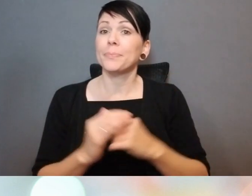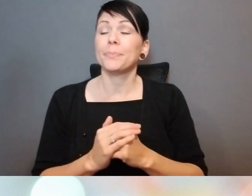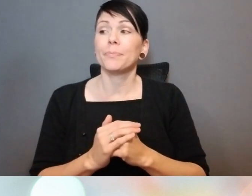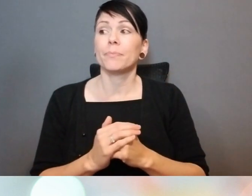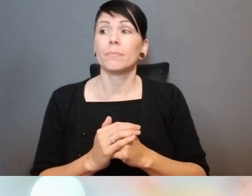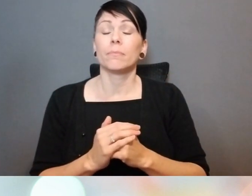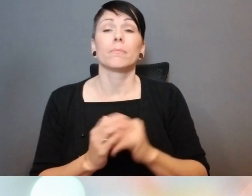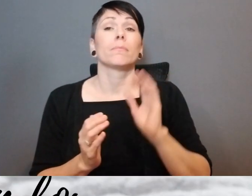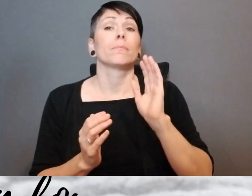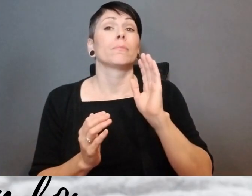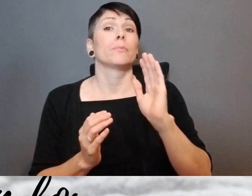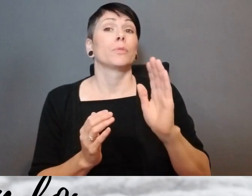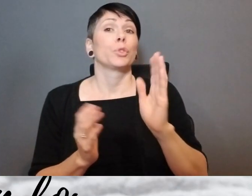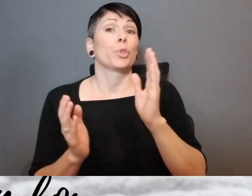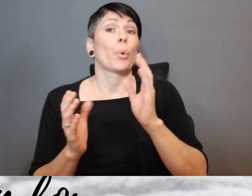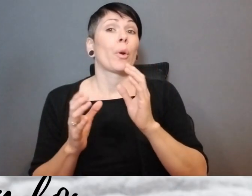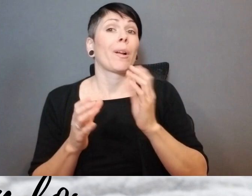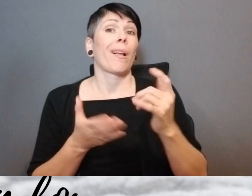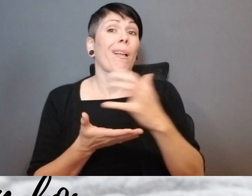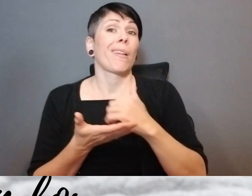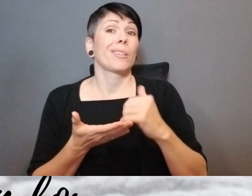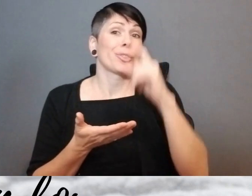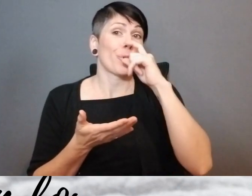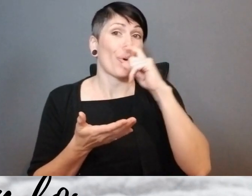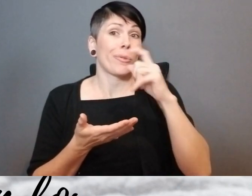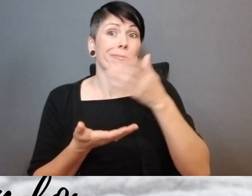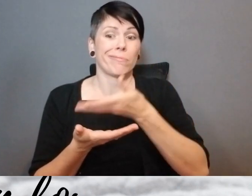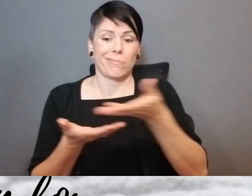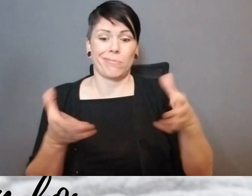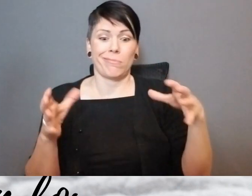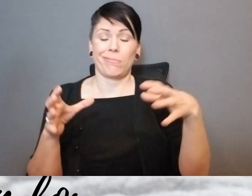equally important question is, what's your plan for your collection?